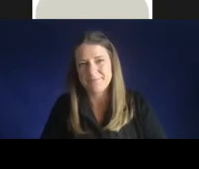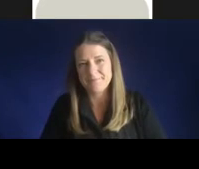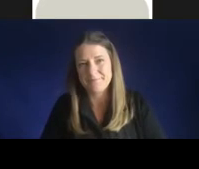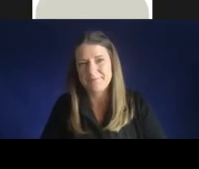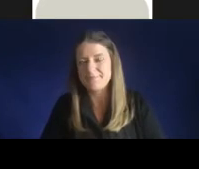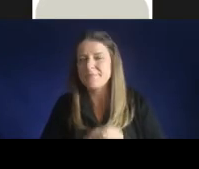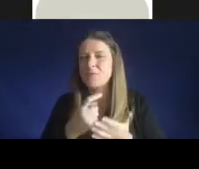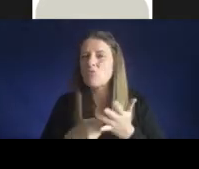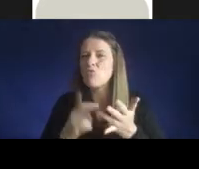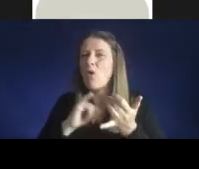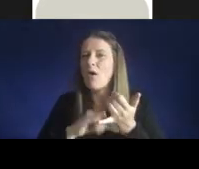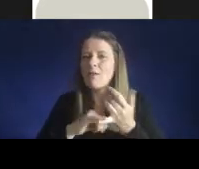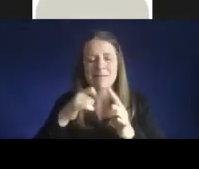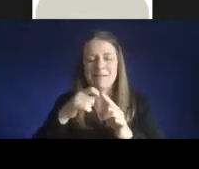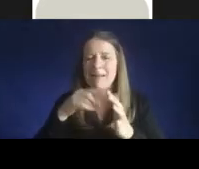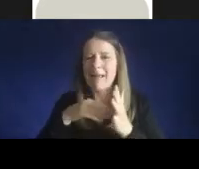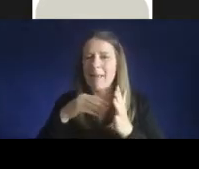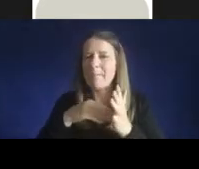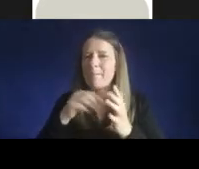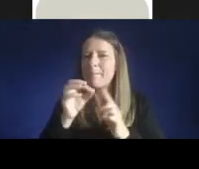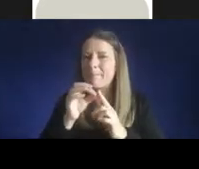Ross Kemp, Behind Bars, Barlinnie.